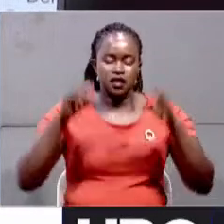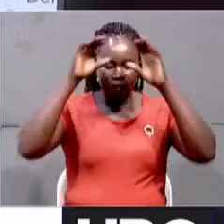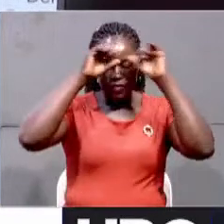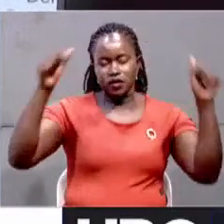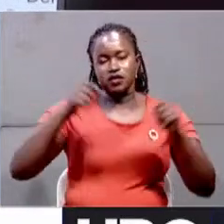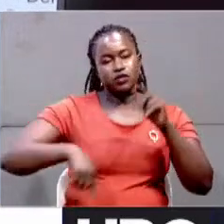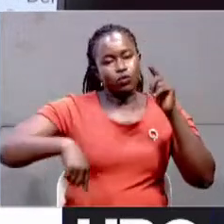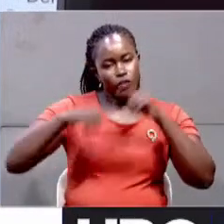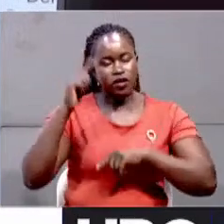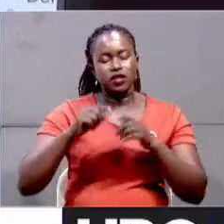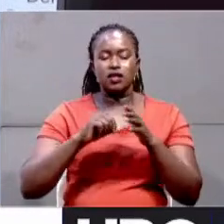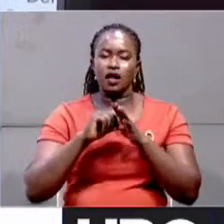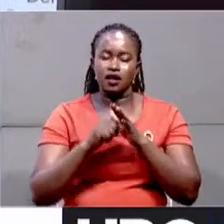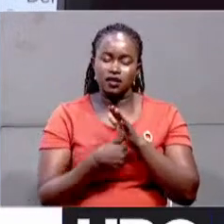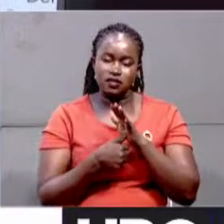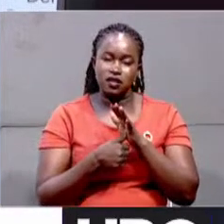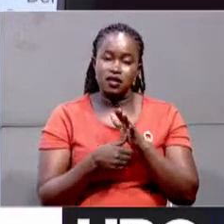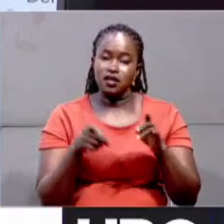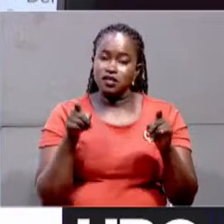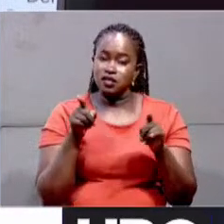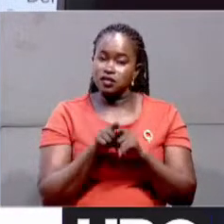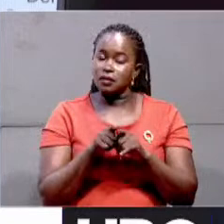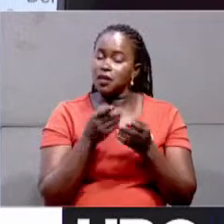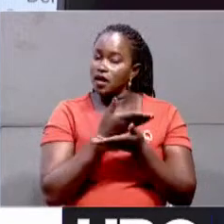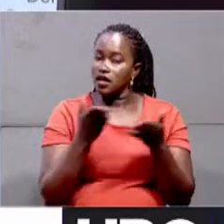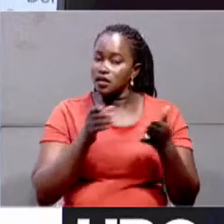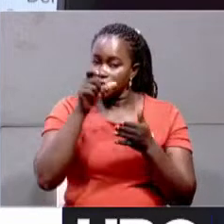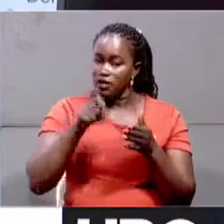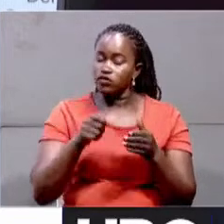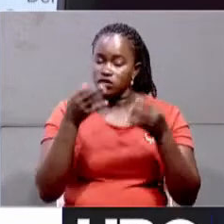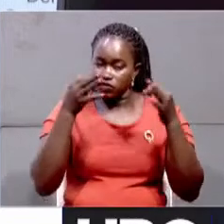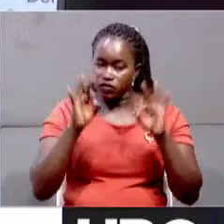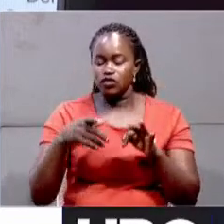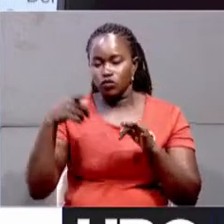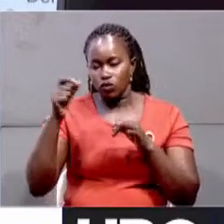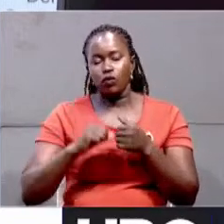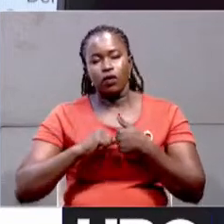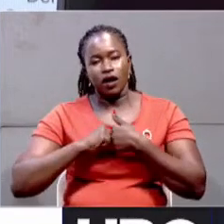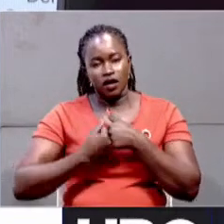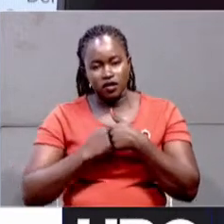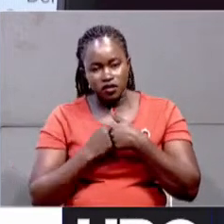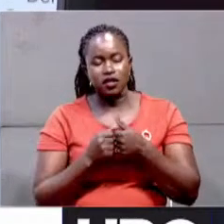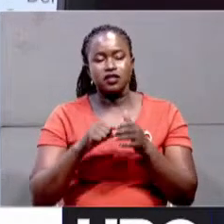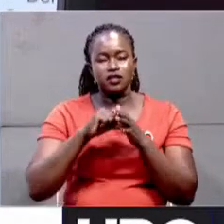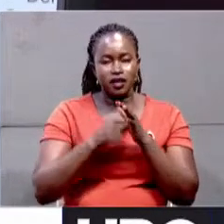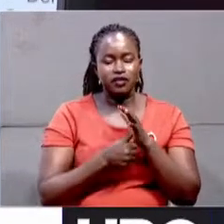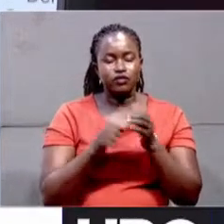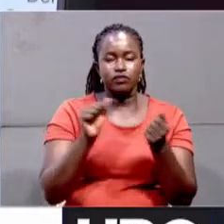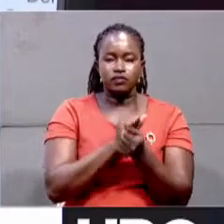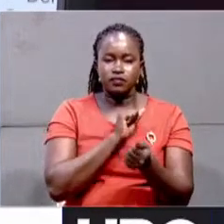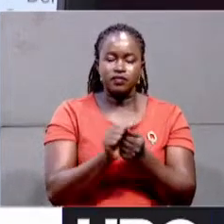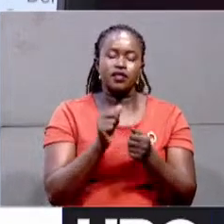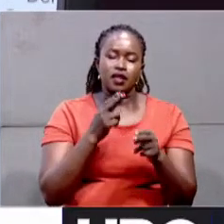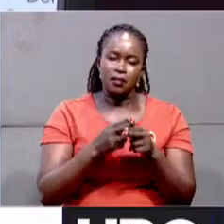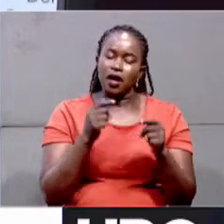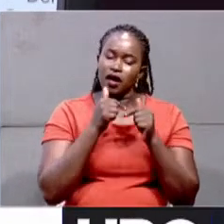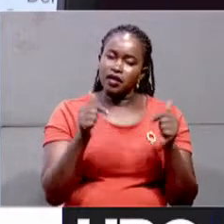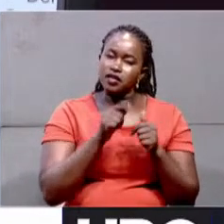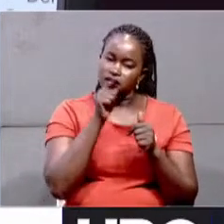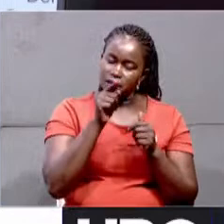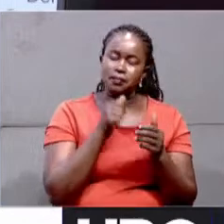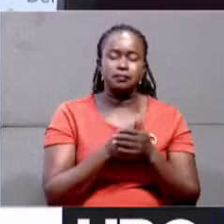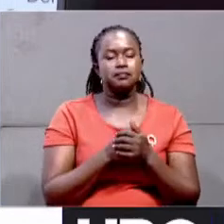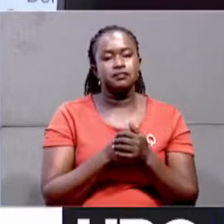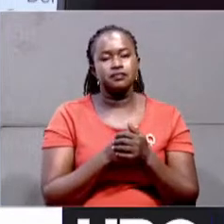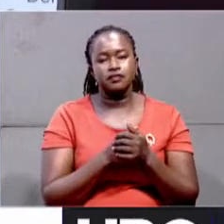battle, and that means anybody is free to go and challenge cases of defamation against him or her. And that